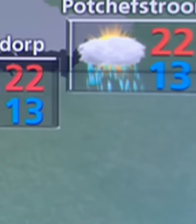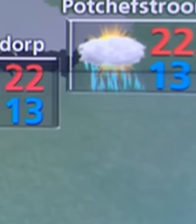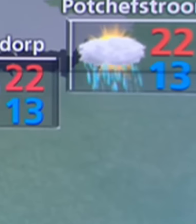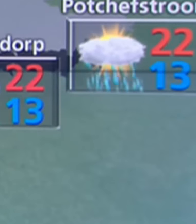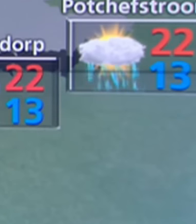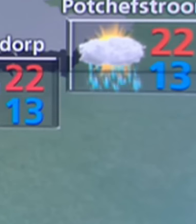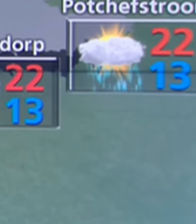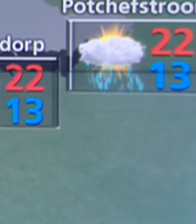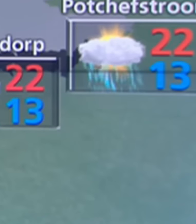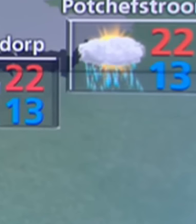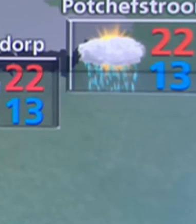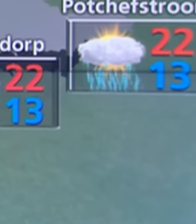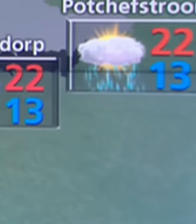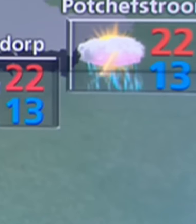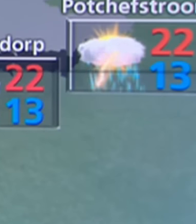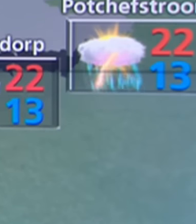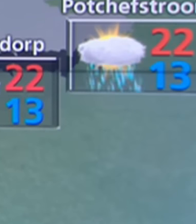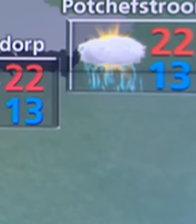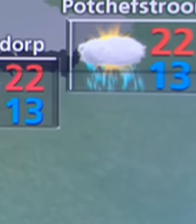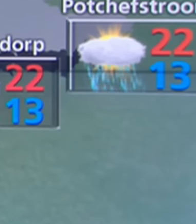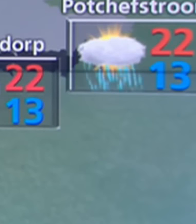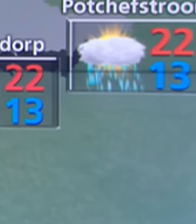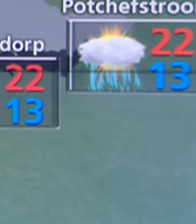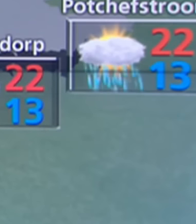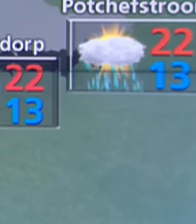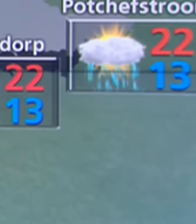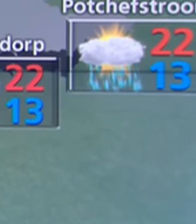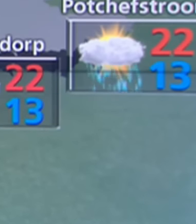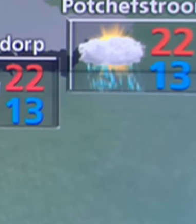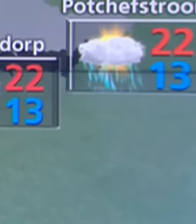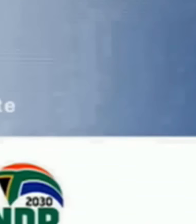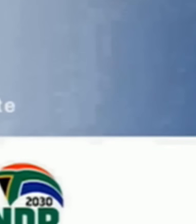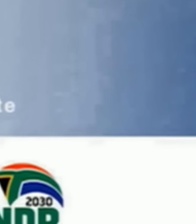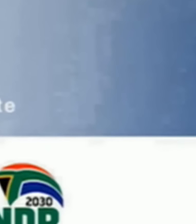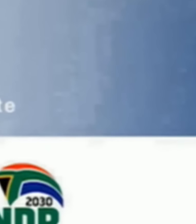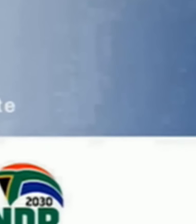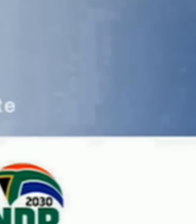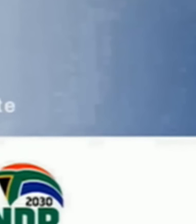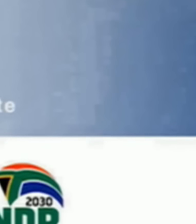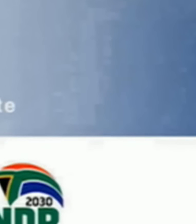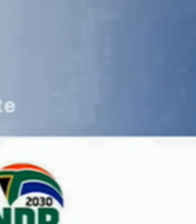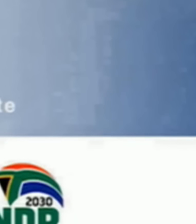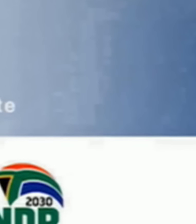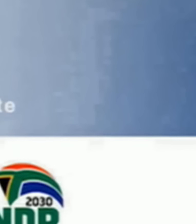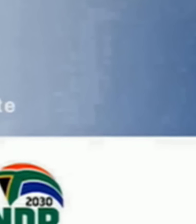go tšwa go nna setlogolo sa kganyago ke lebogile nako ya lena ke re ga e be boroko